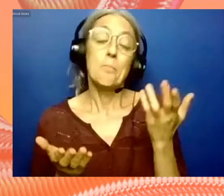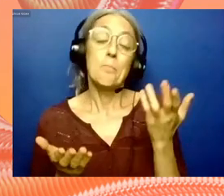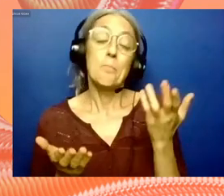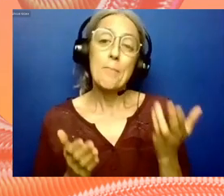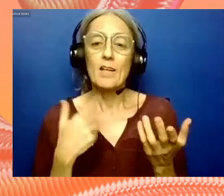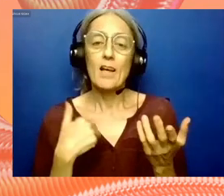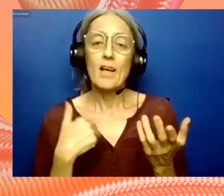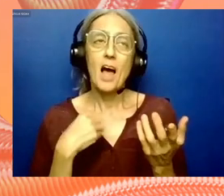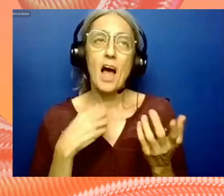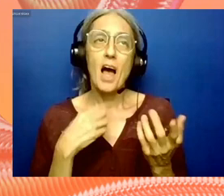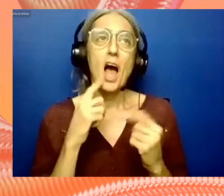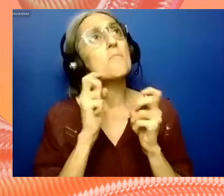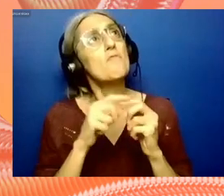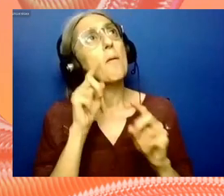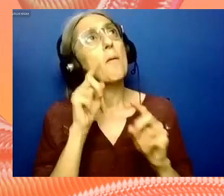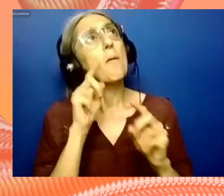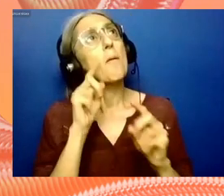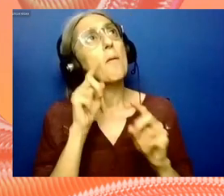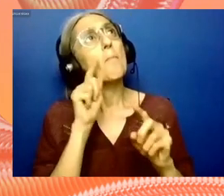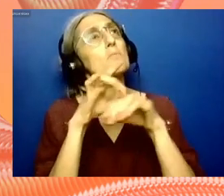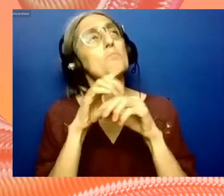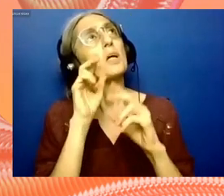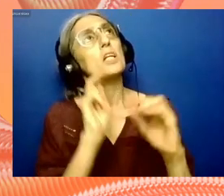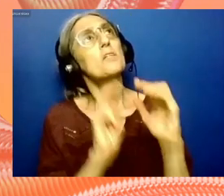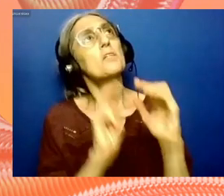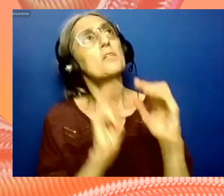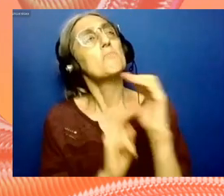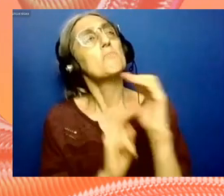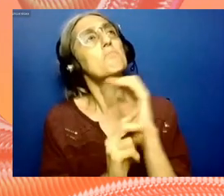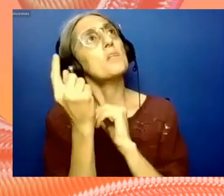need nature to help